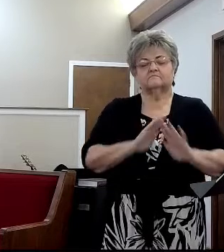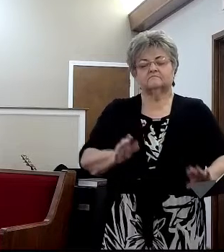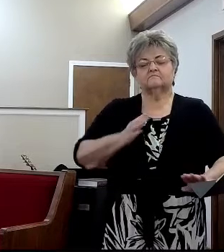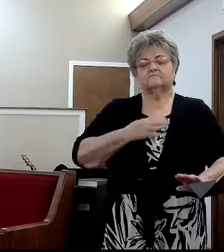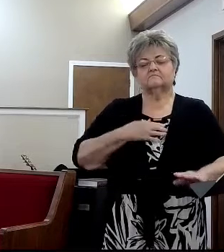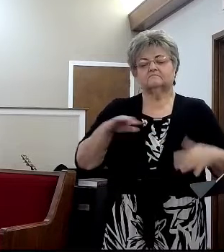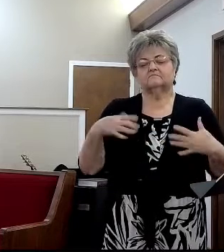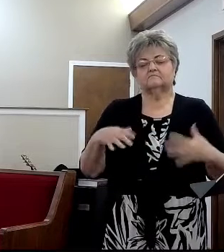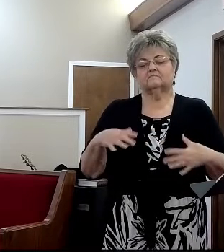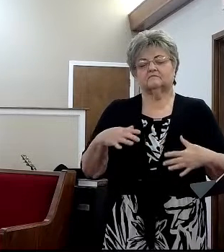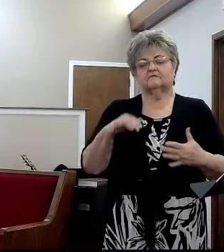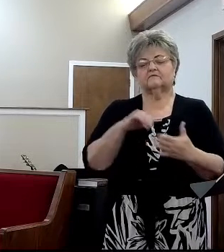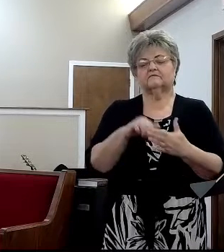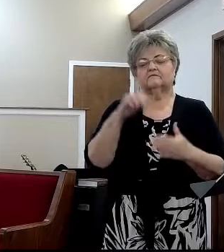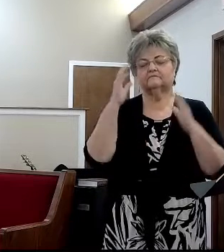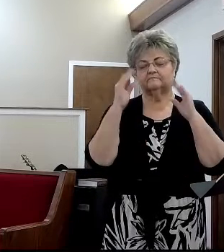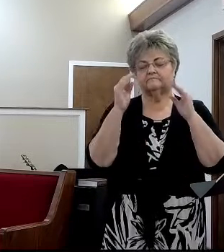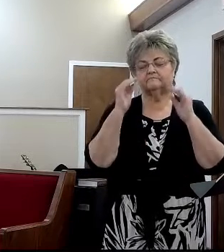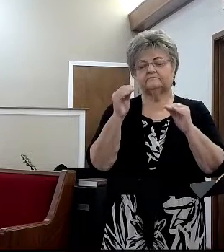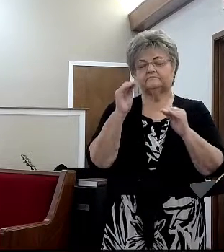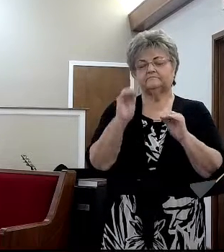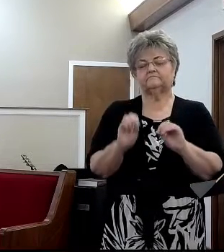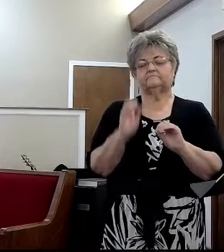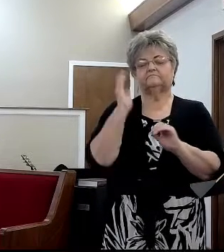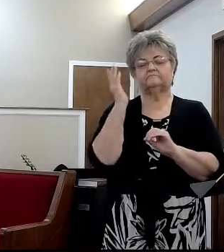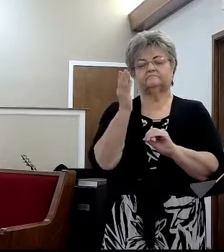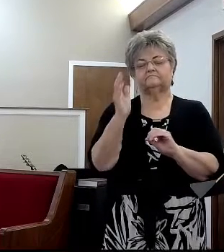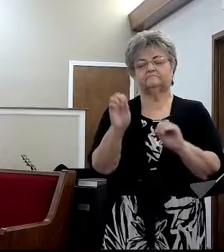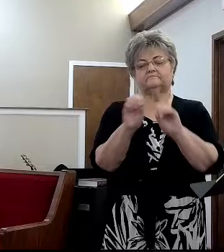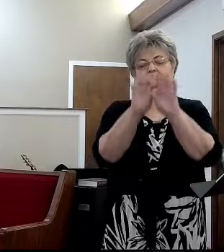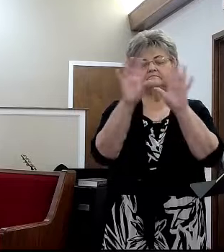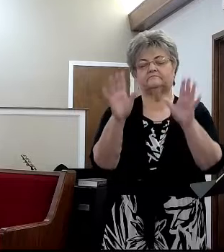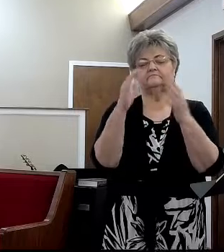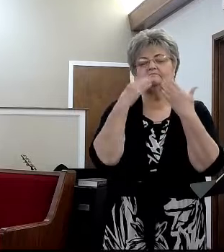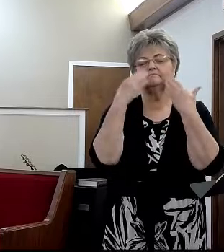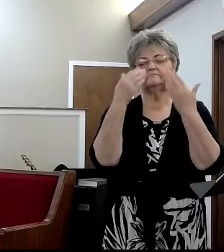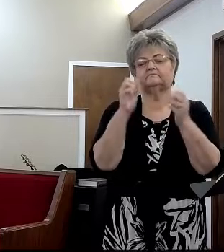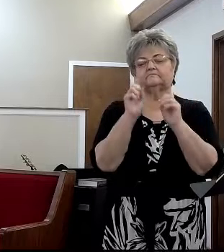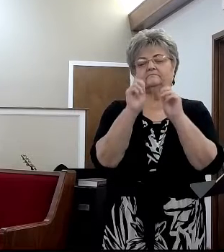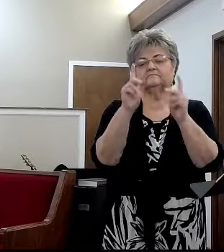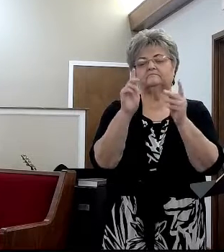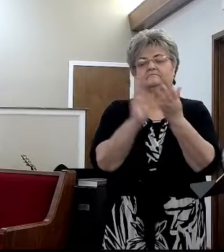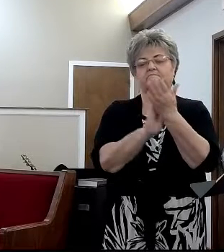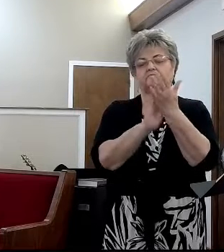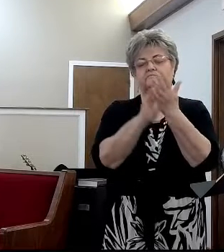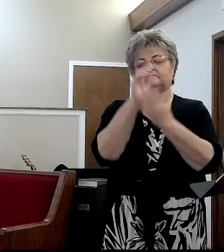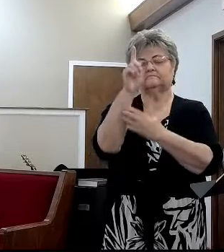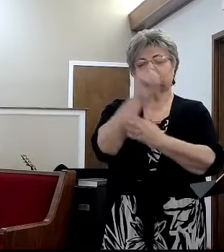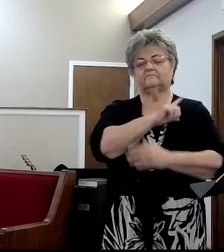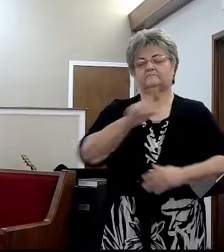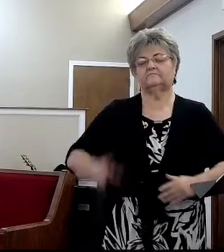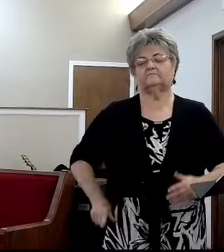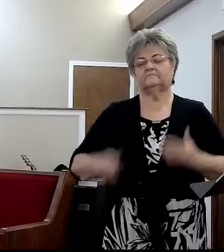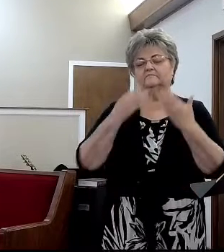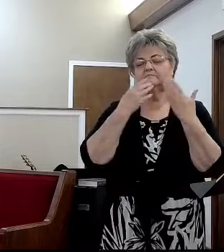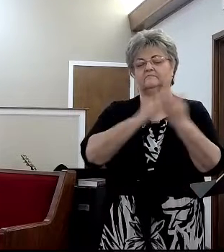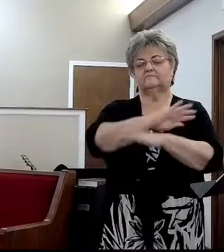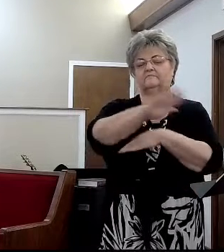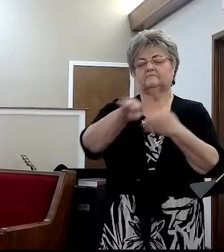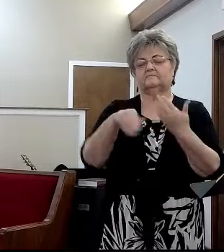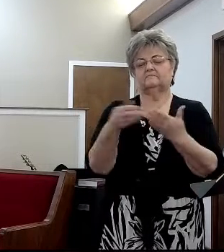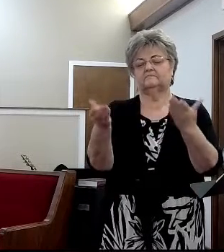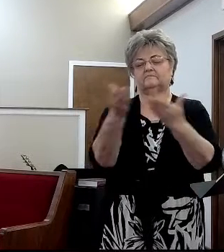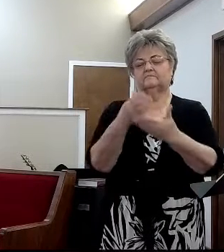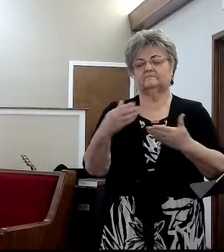that I can bring your message clearly. Lord, I thank you for this opportunity to just praise you, Lord. Lord, and I just thank you for everyone that's here this